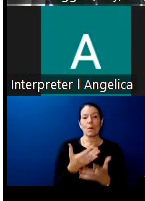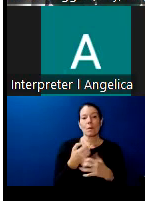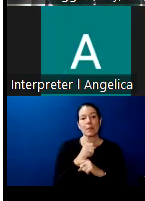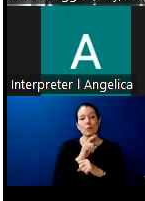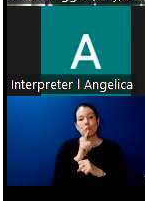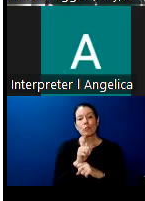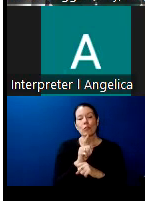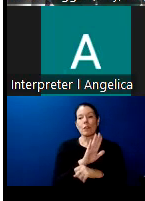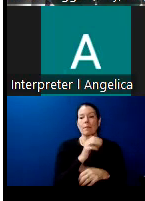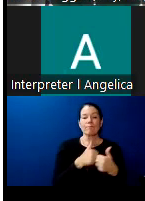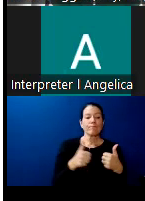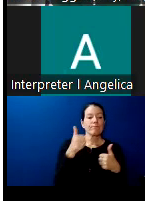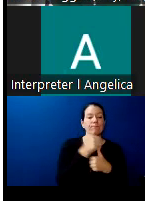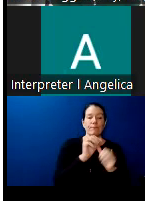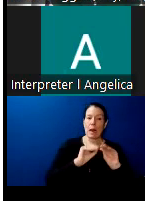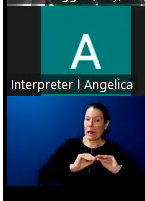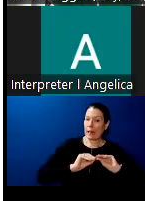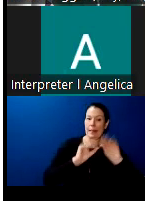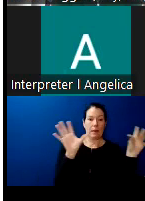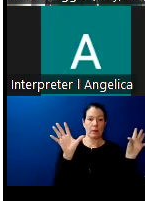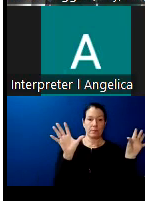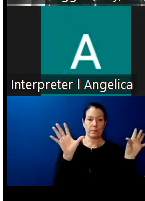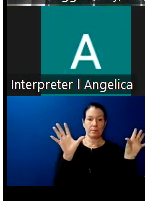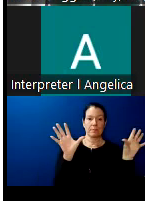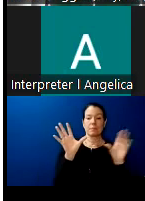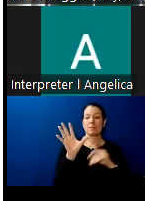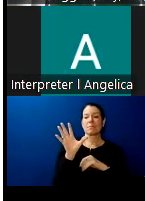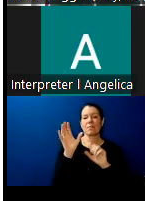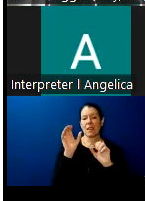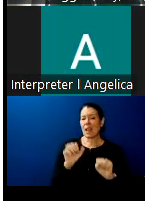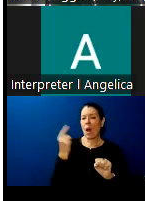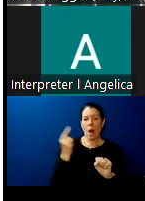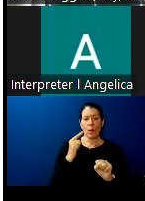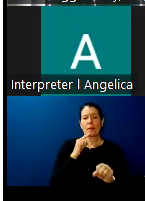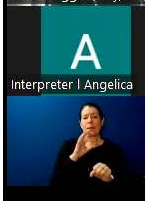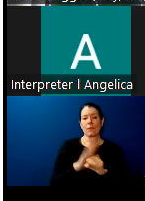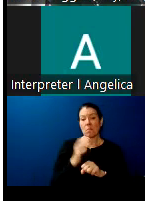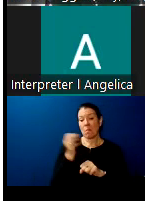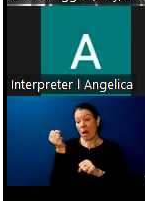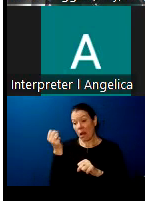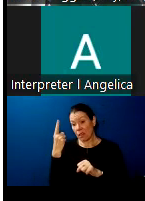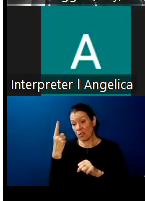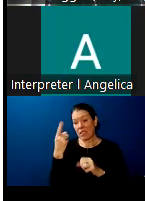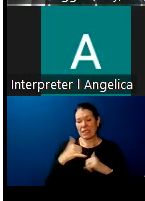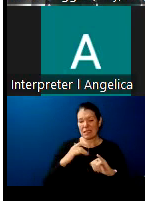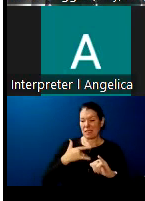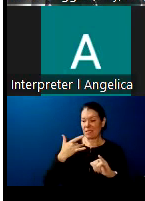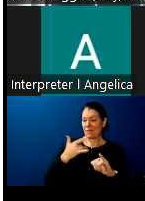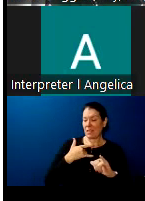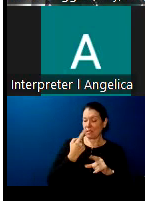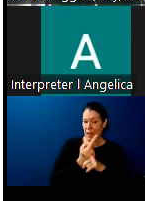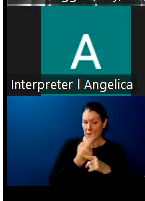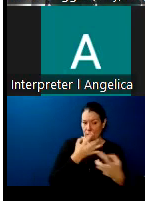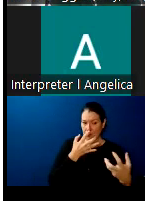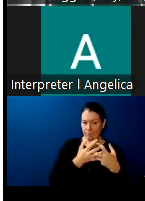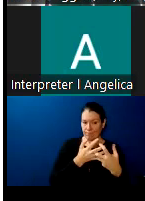that their priorities are clear, and we can always confirm that what we understand still feels accurate to the